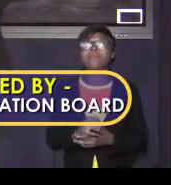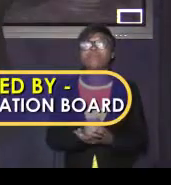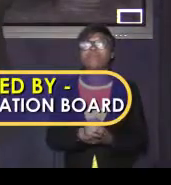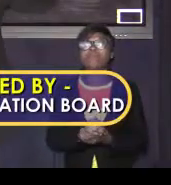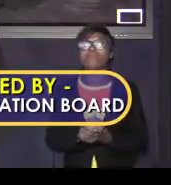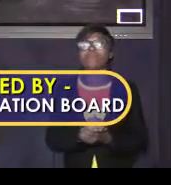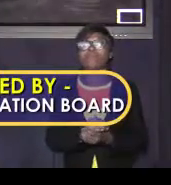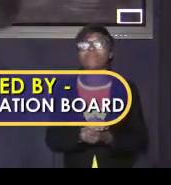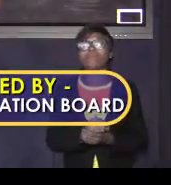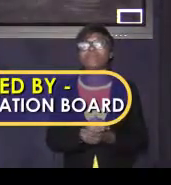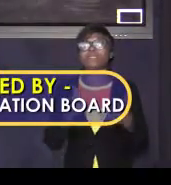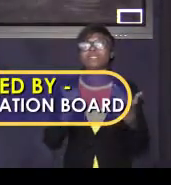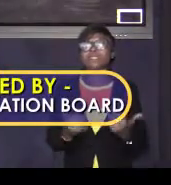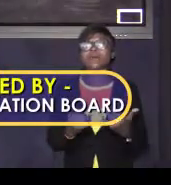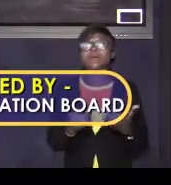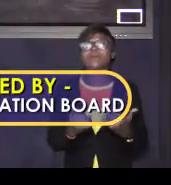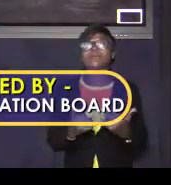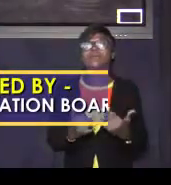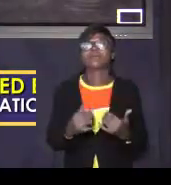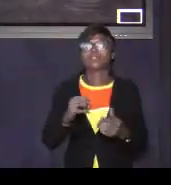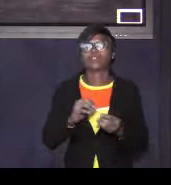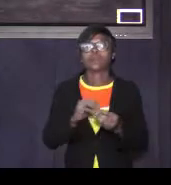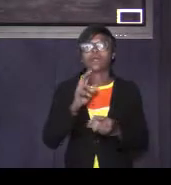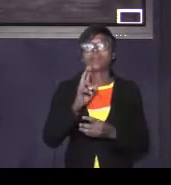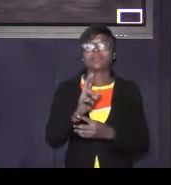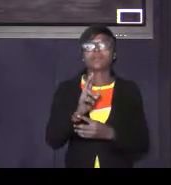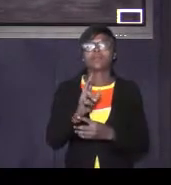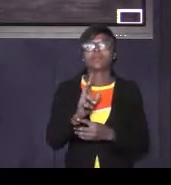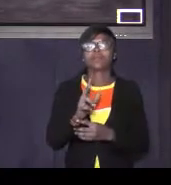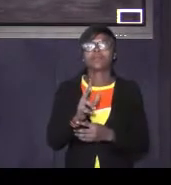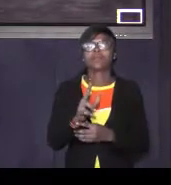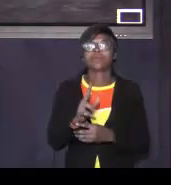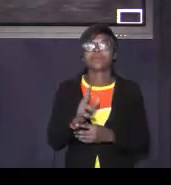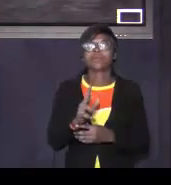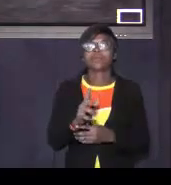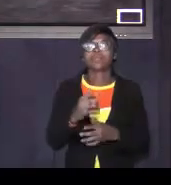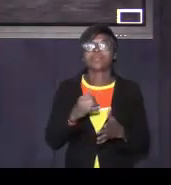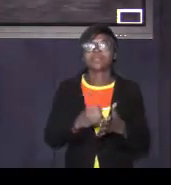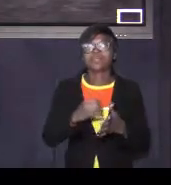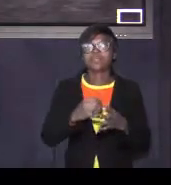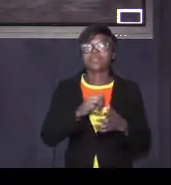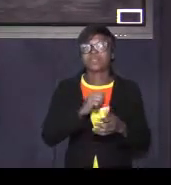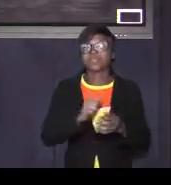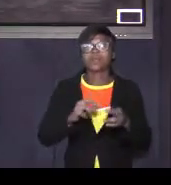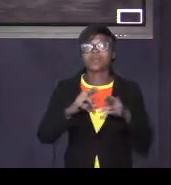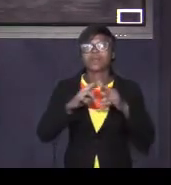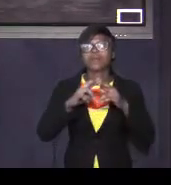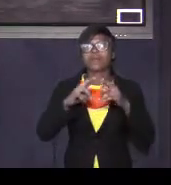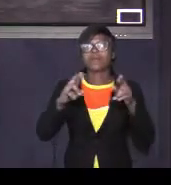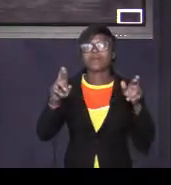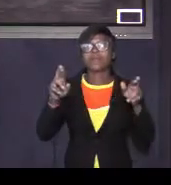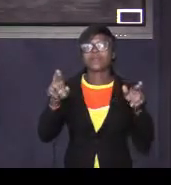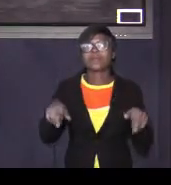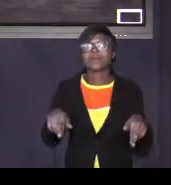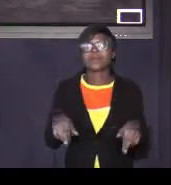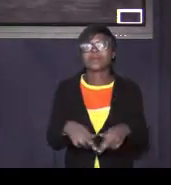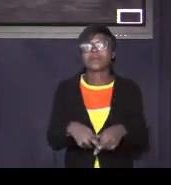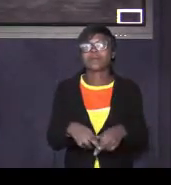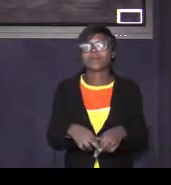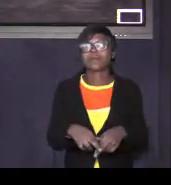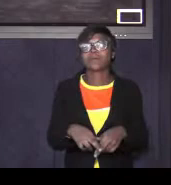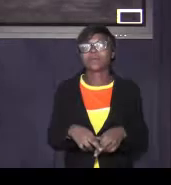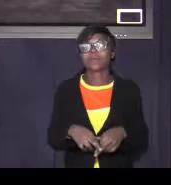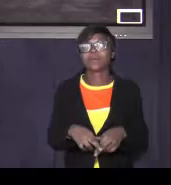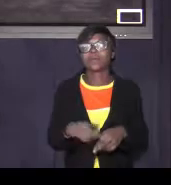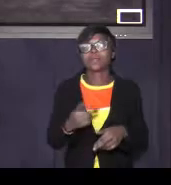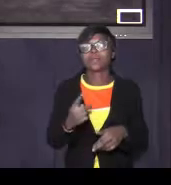that. Okay. Now the third one is, incidentally, is a rectangle.